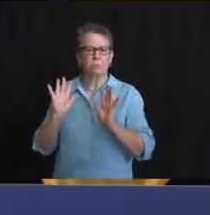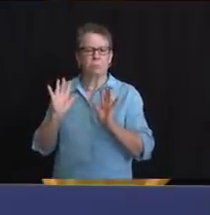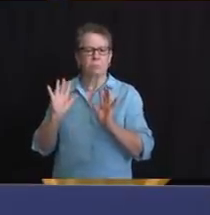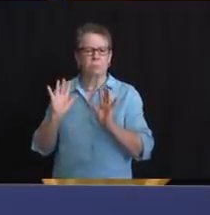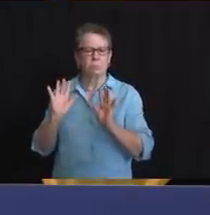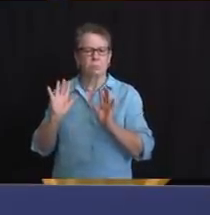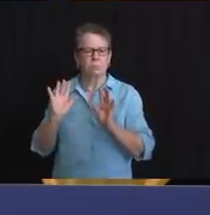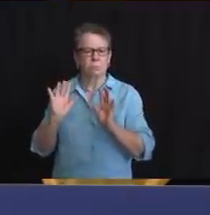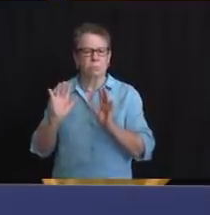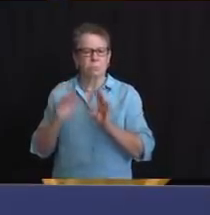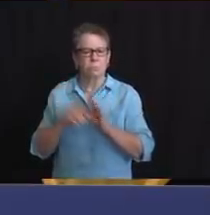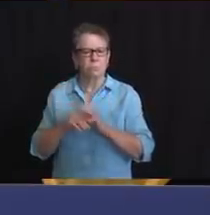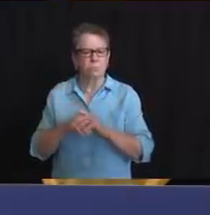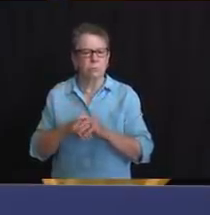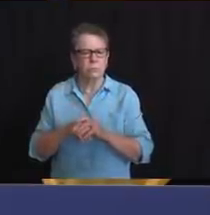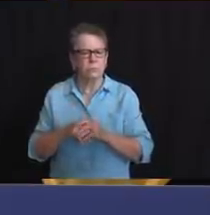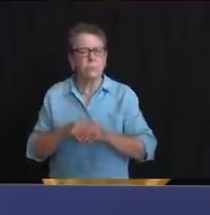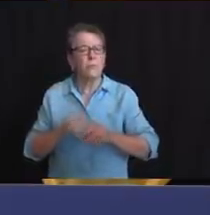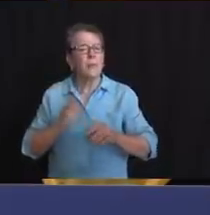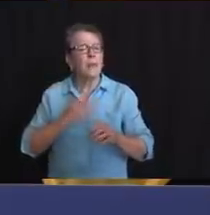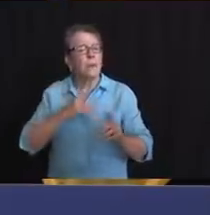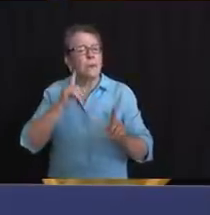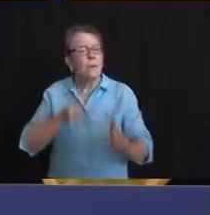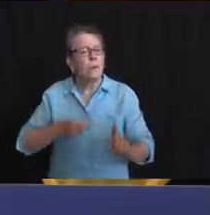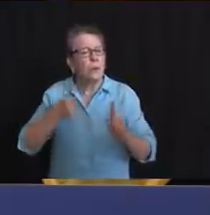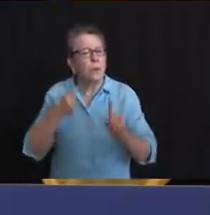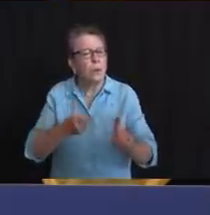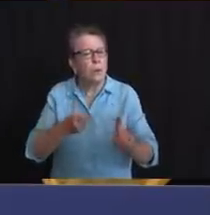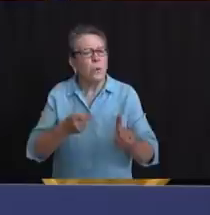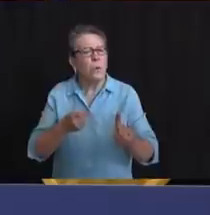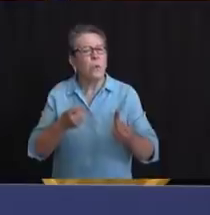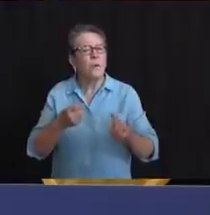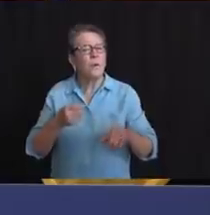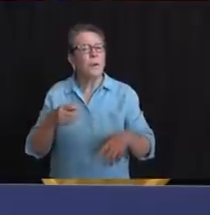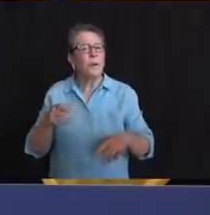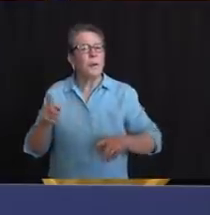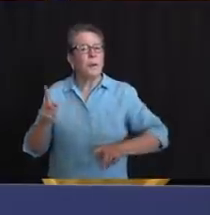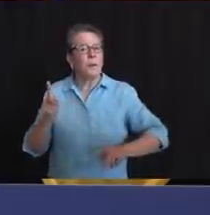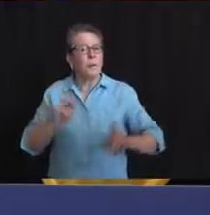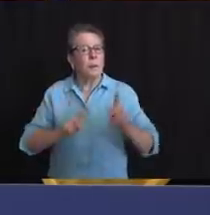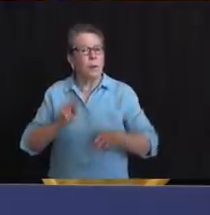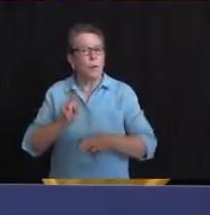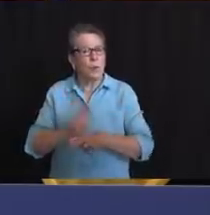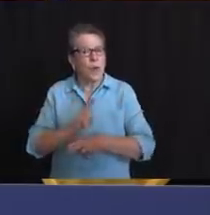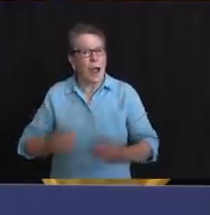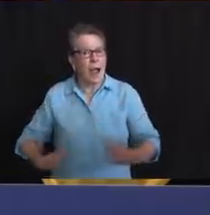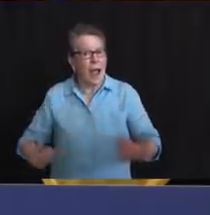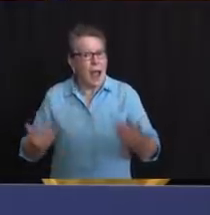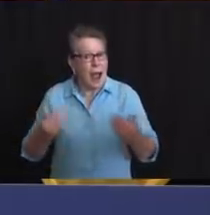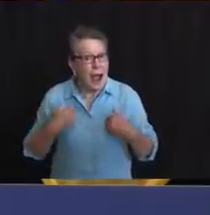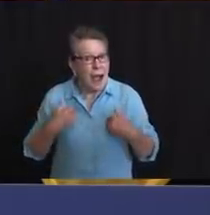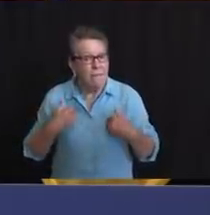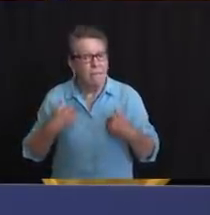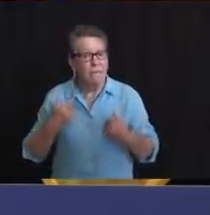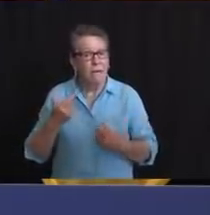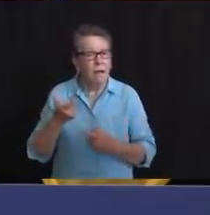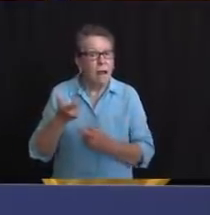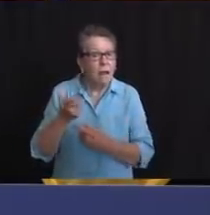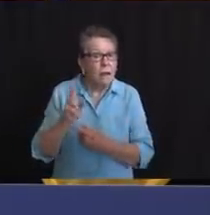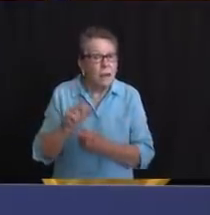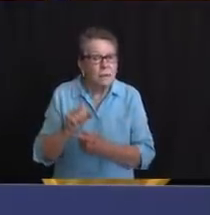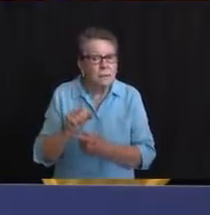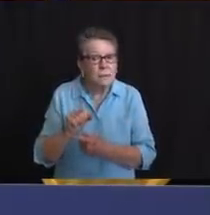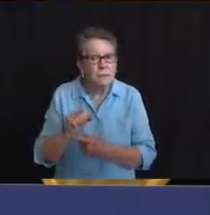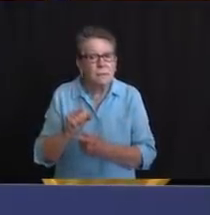differently, has been against crime guns, guns that are used in crimes. That has been, and that will continue to